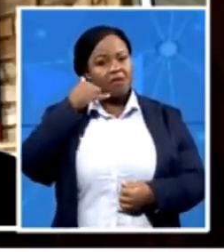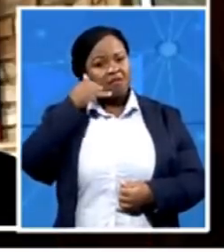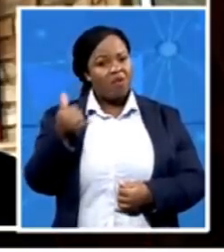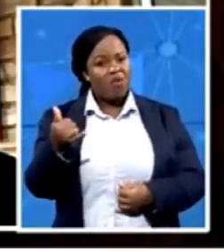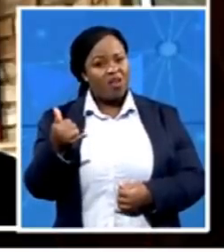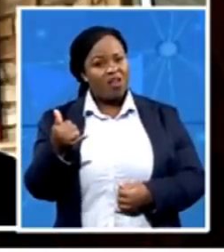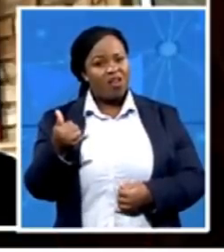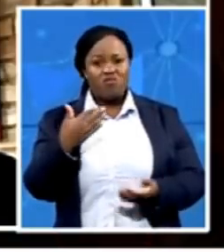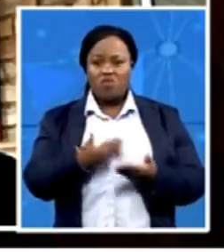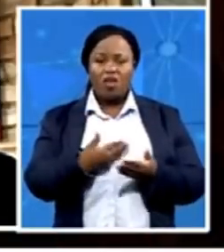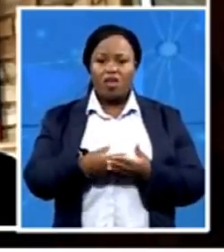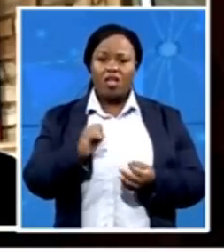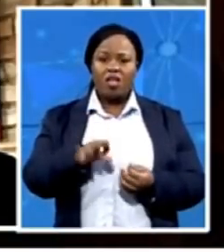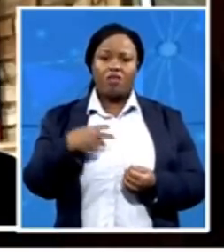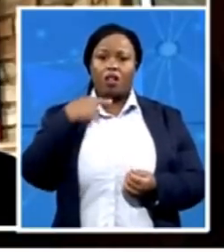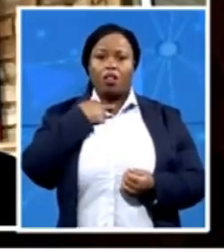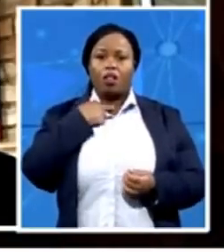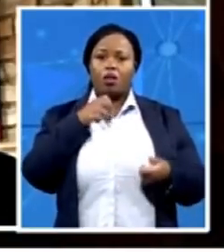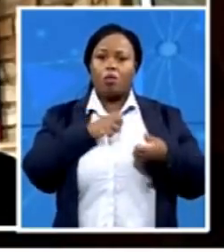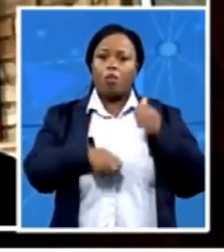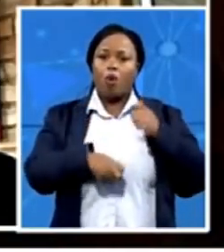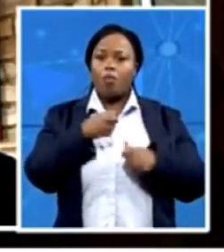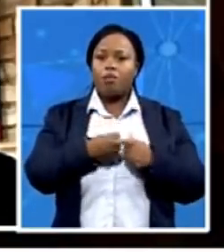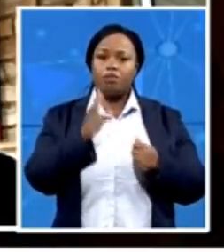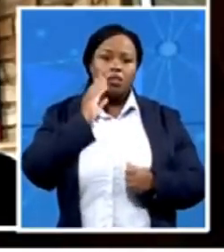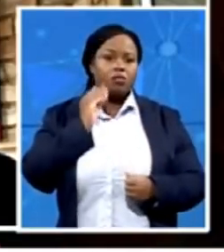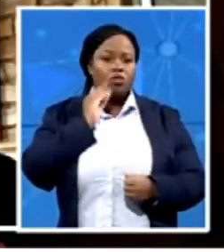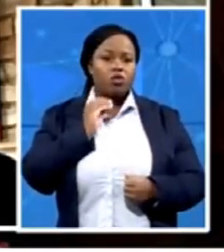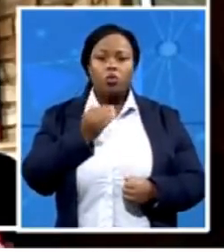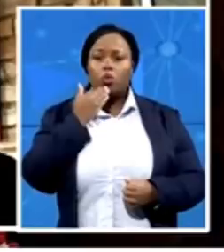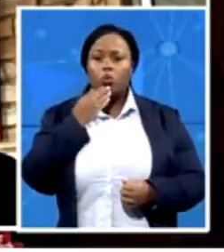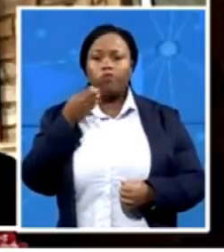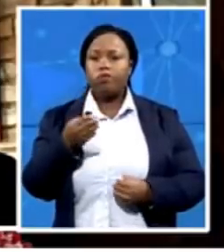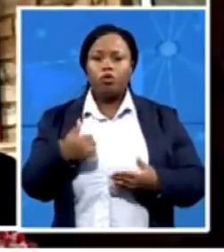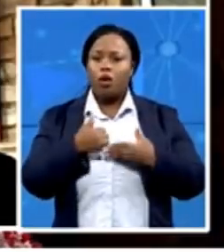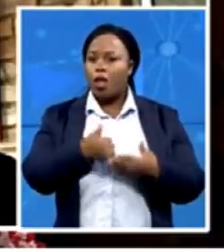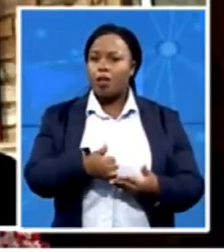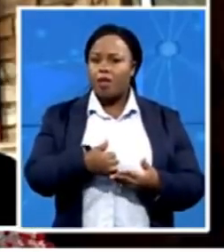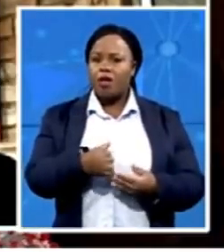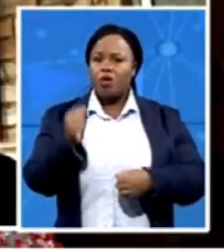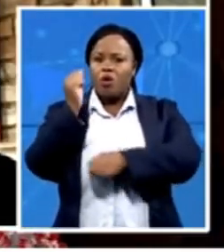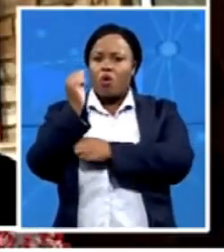shove, are there any people at the offices, at SARS offices countrywide?